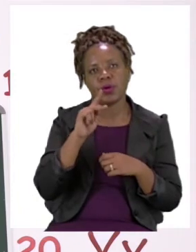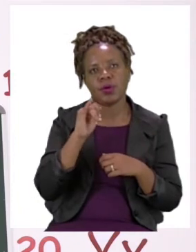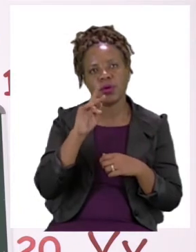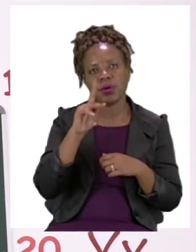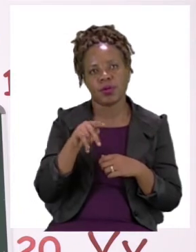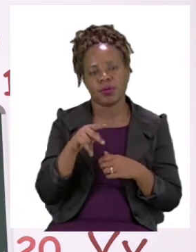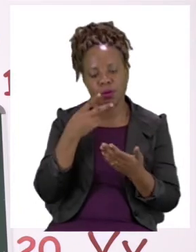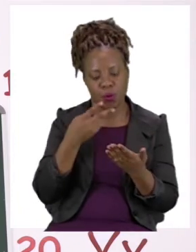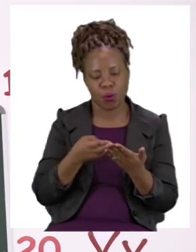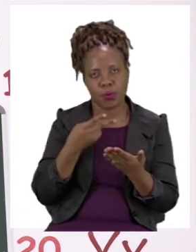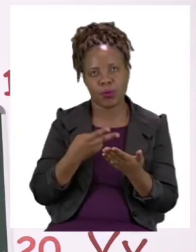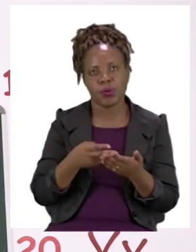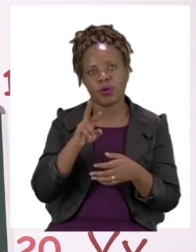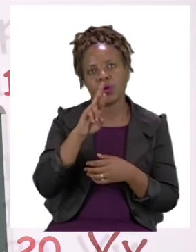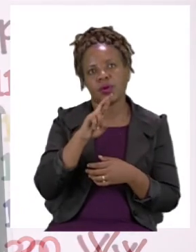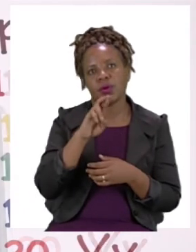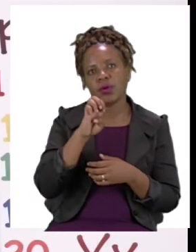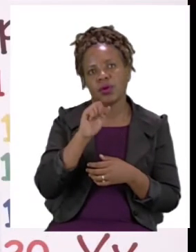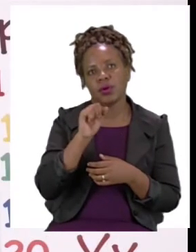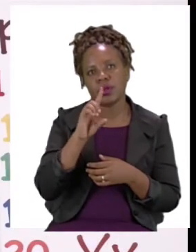Read. Kick.